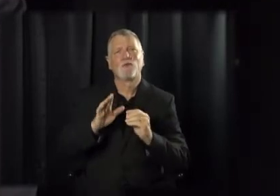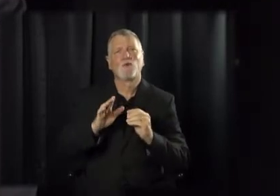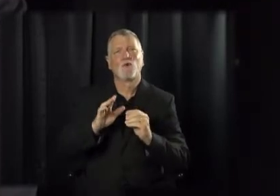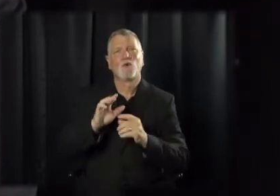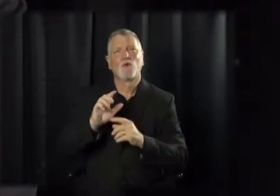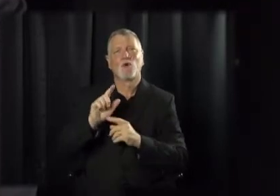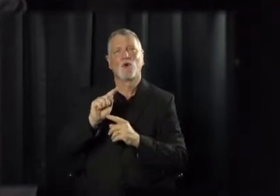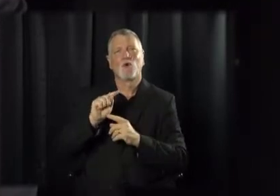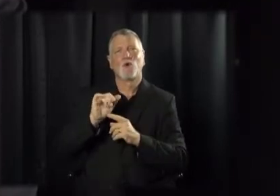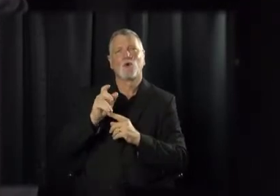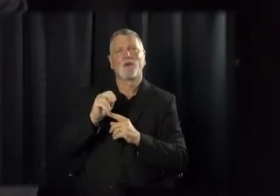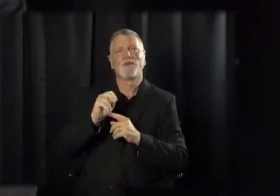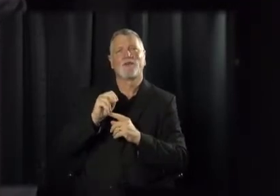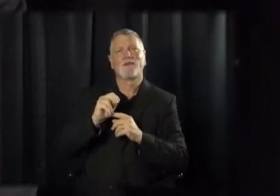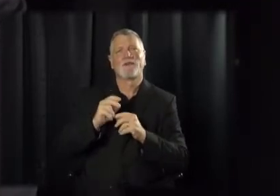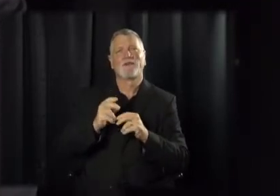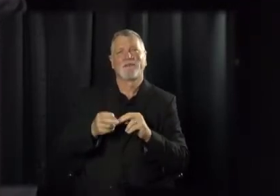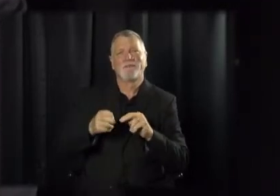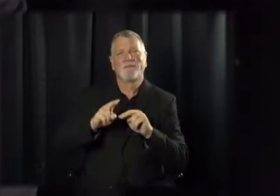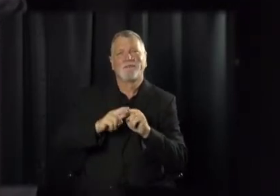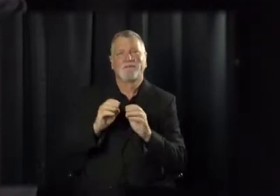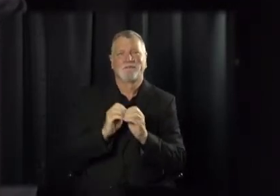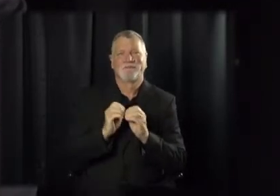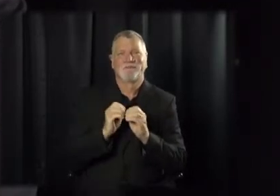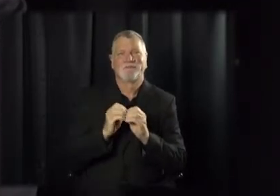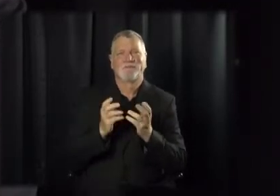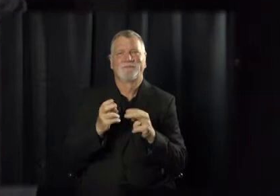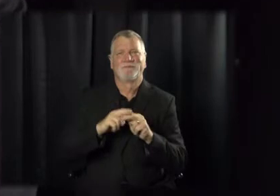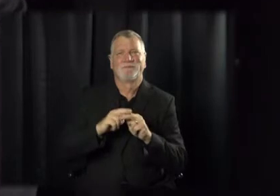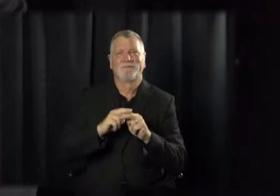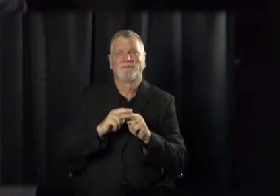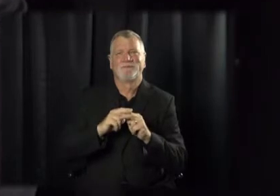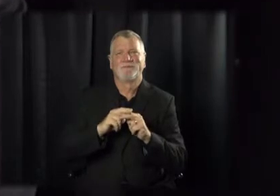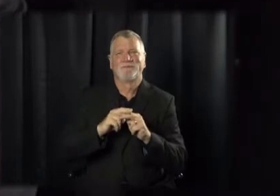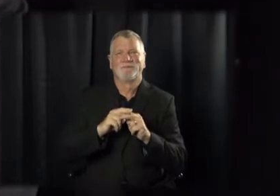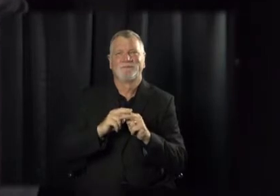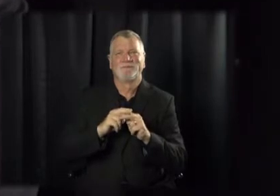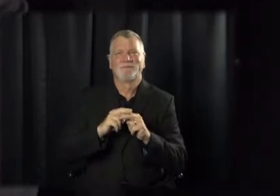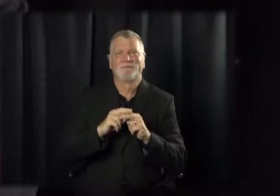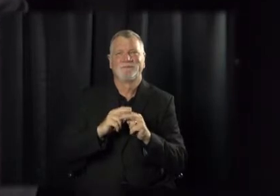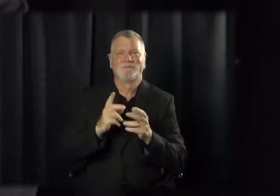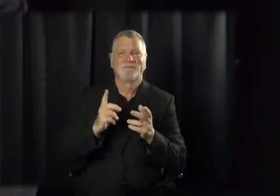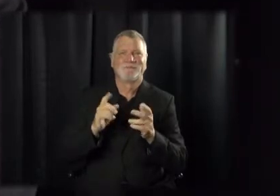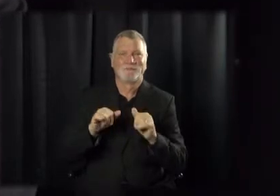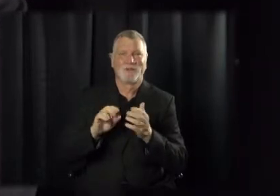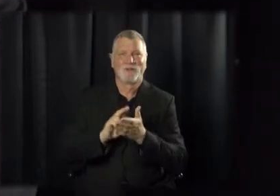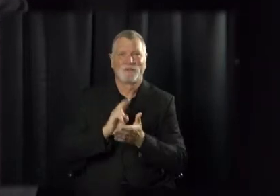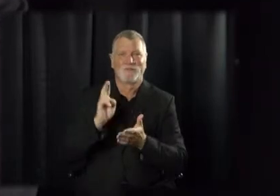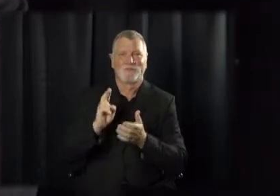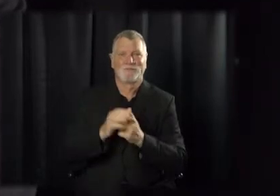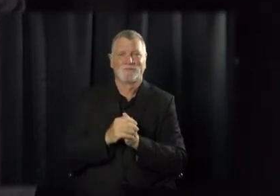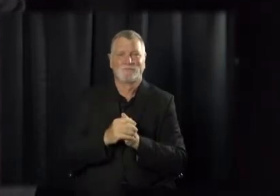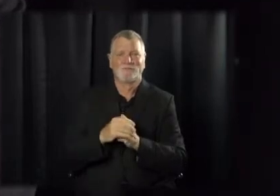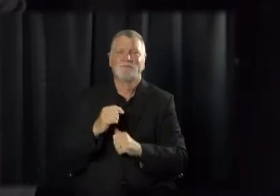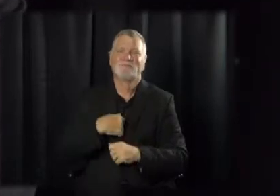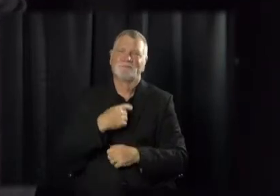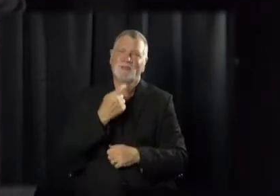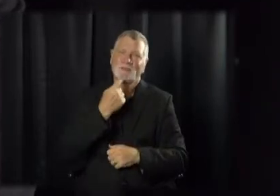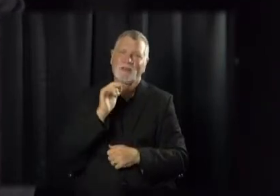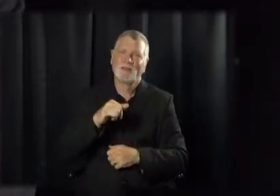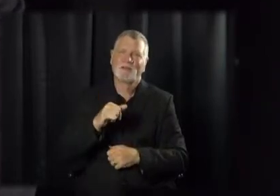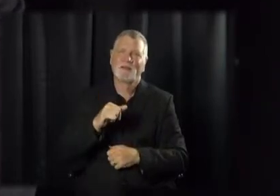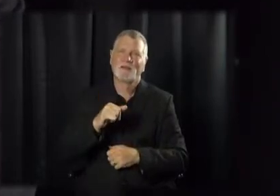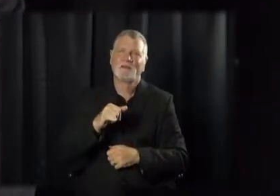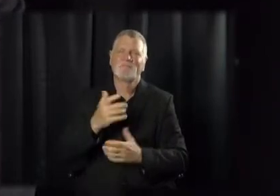tuition increases, additional tuition increases at the university. And I say this on a